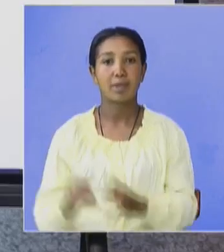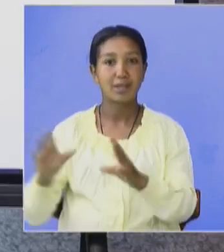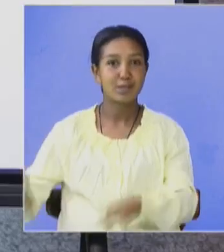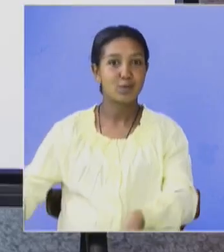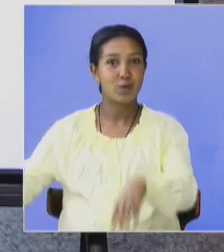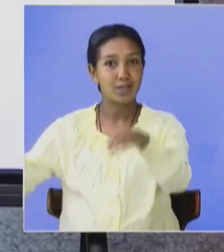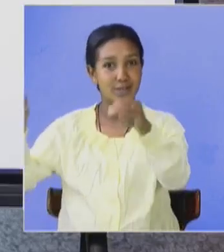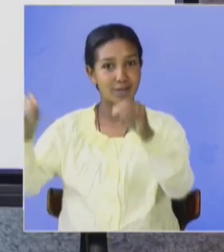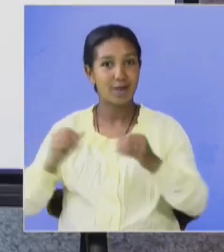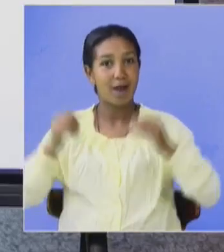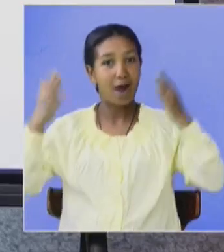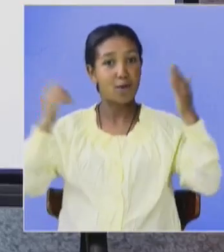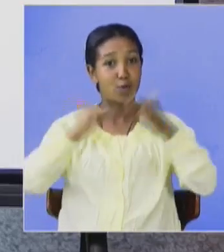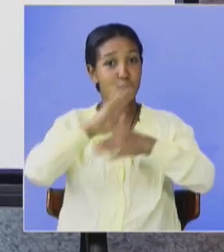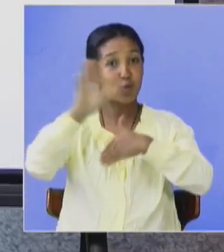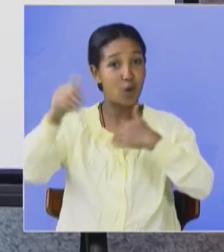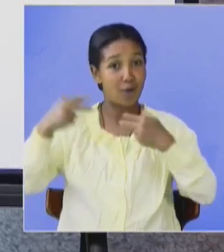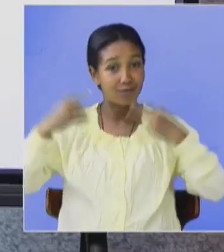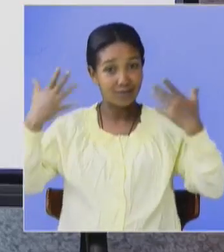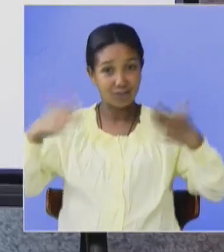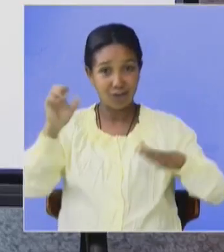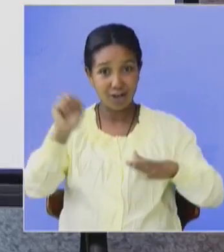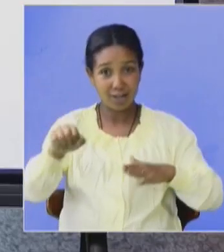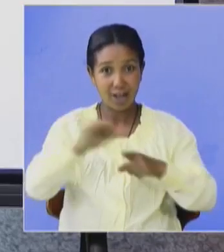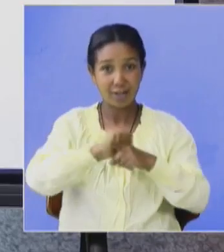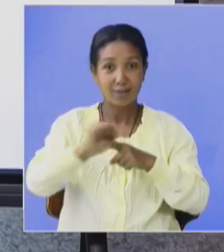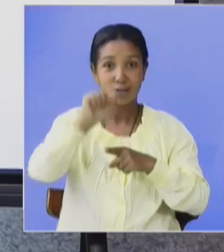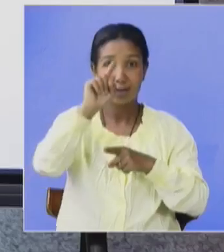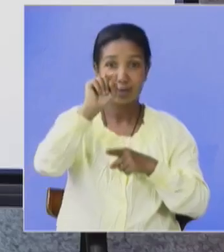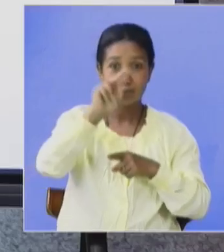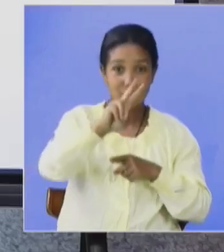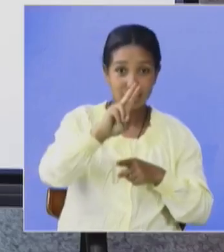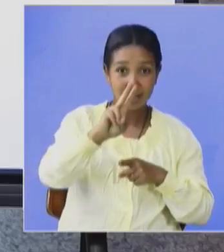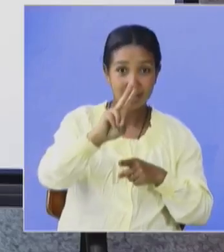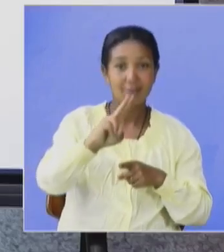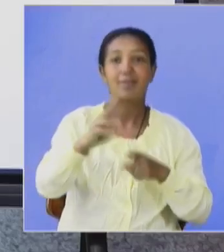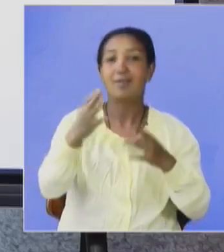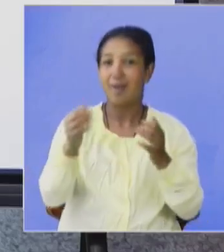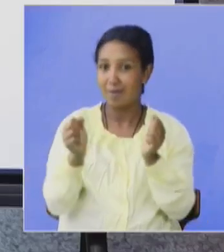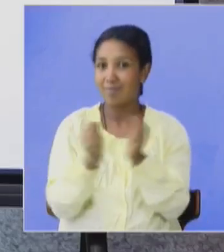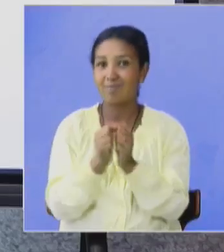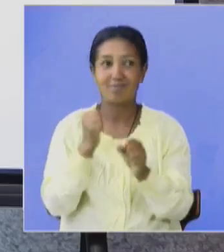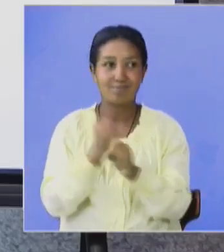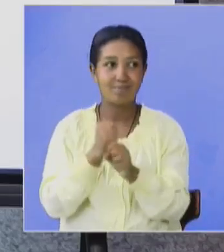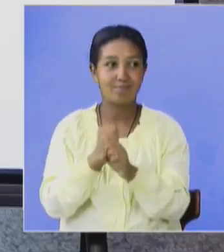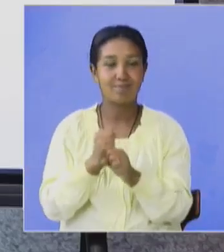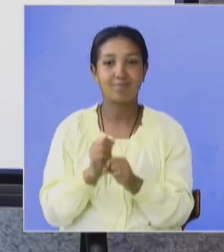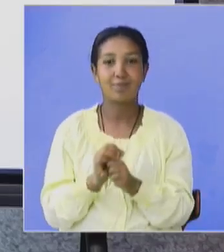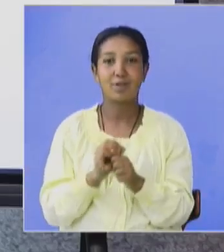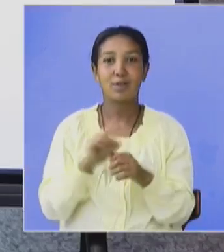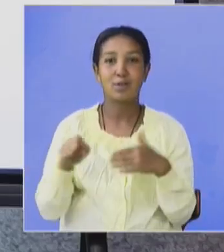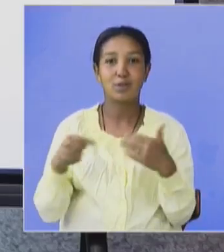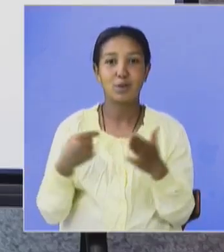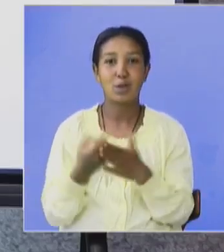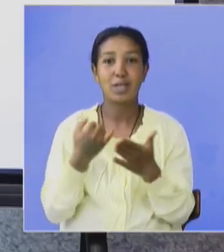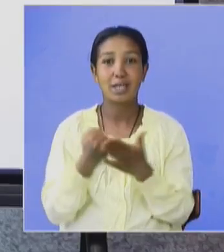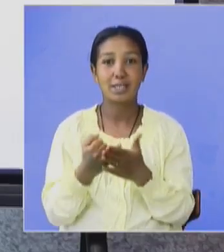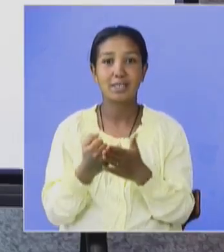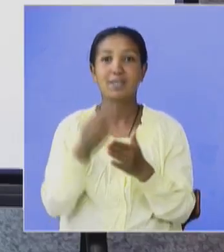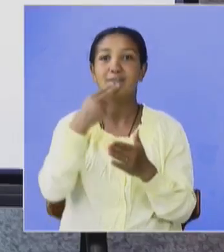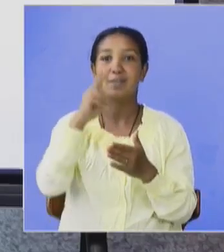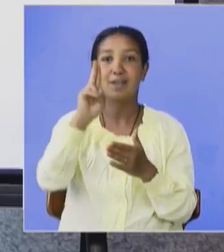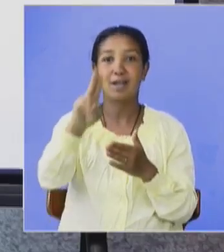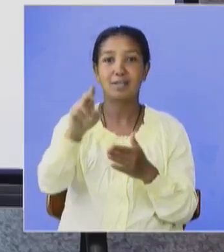Students, I hope you all have finished activity 1. Let us do it together. So here is the